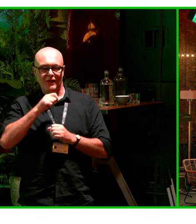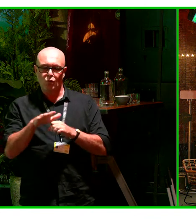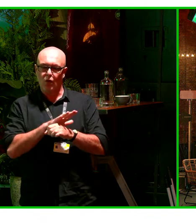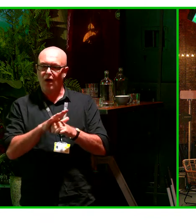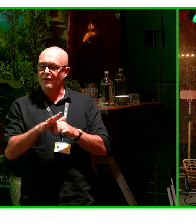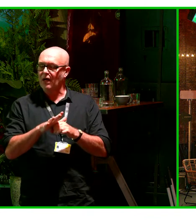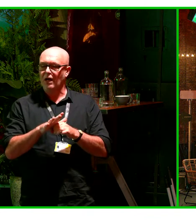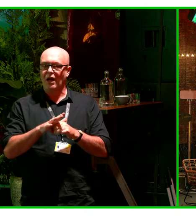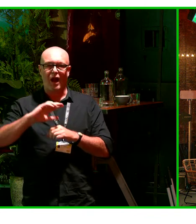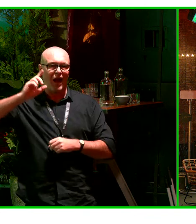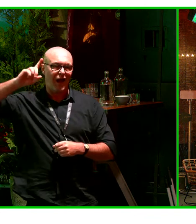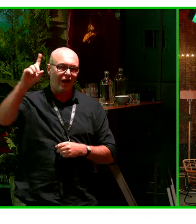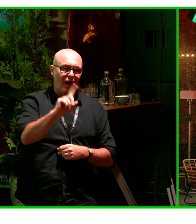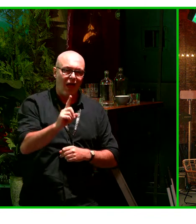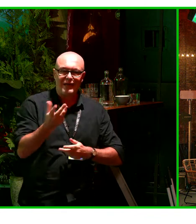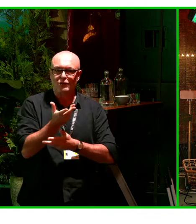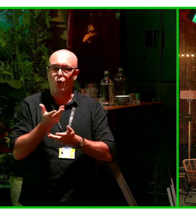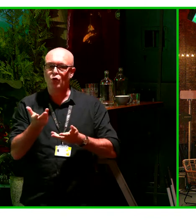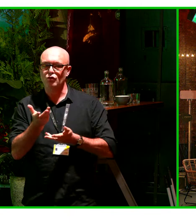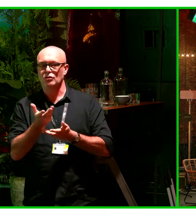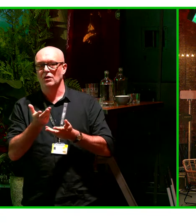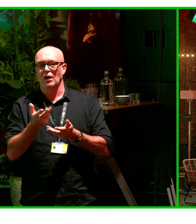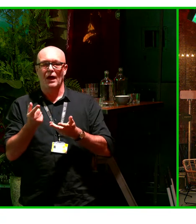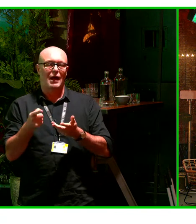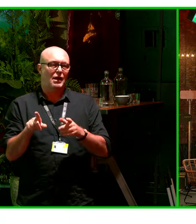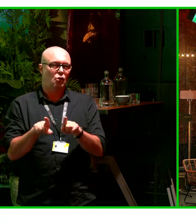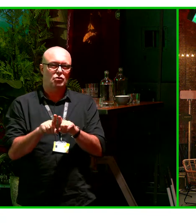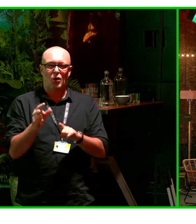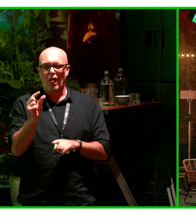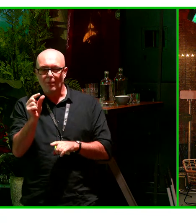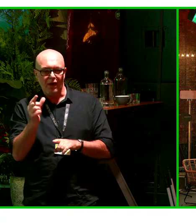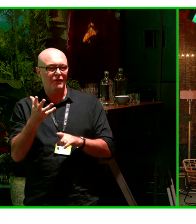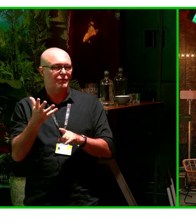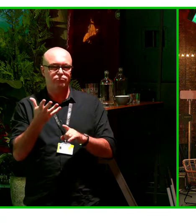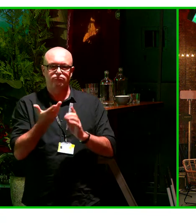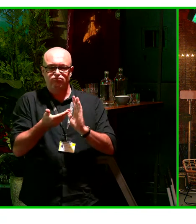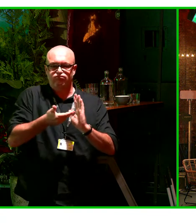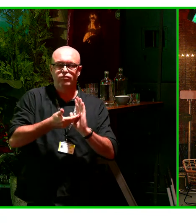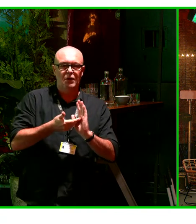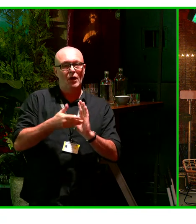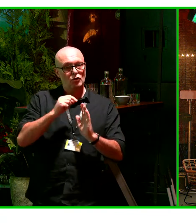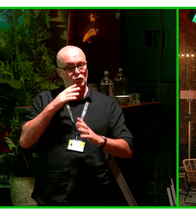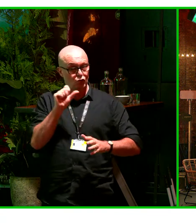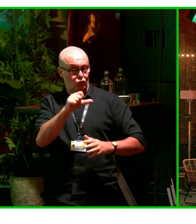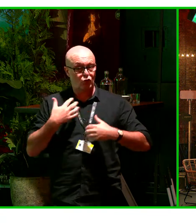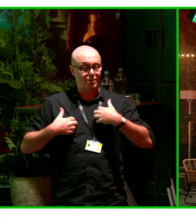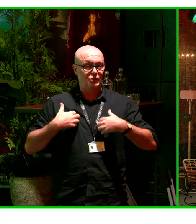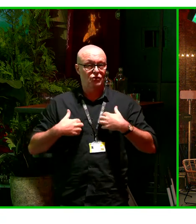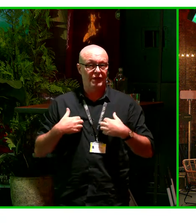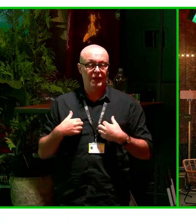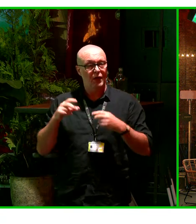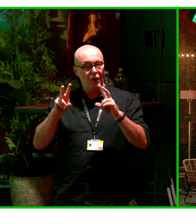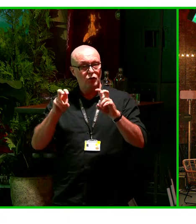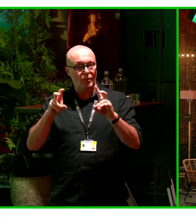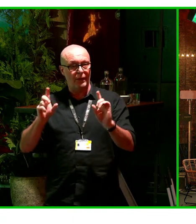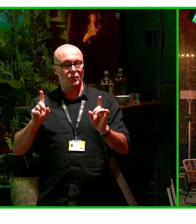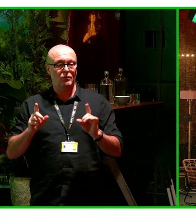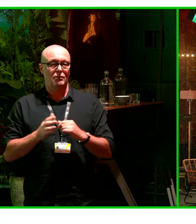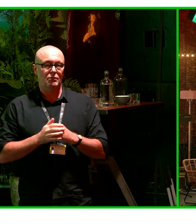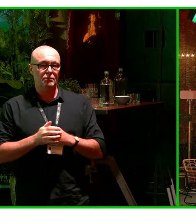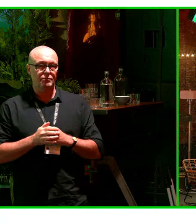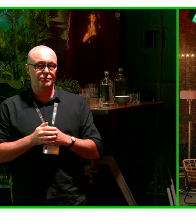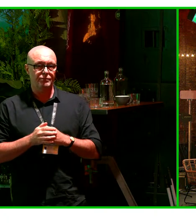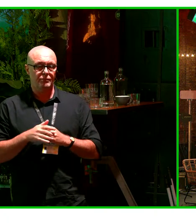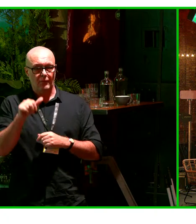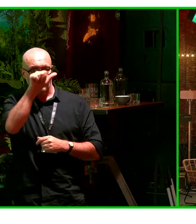lightning talks and a bit of a debate. So it should be really, really, really interesting. The topic of our next session is going to be